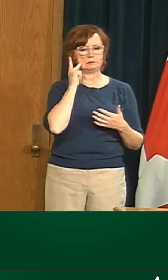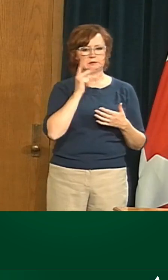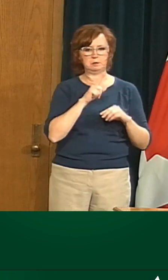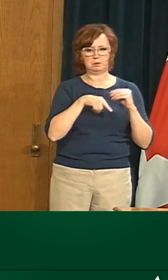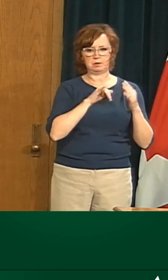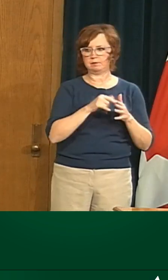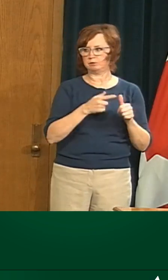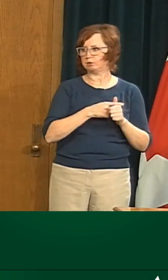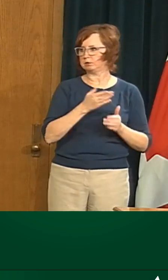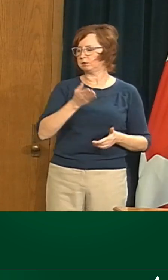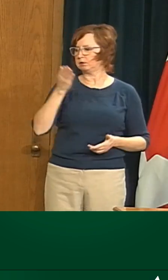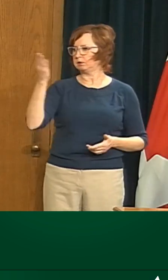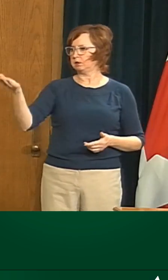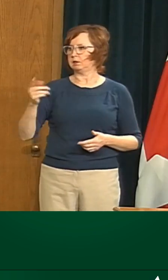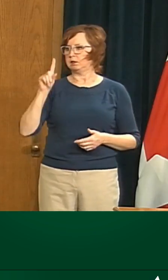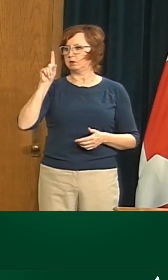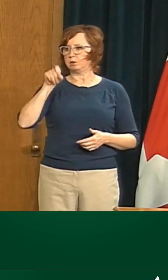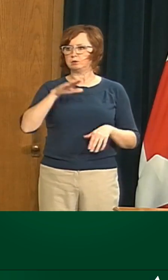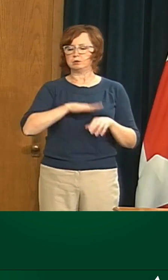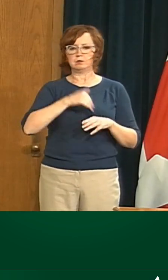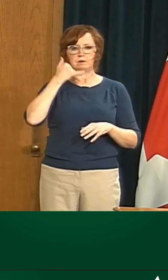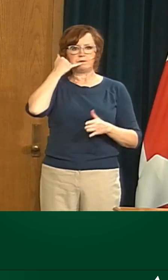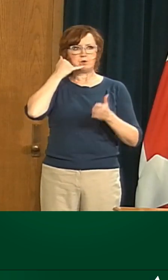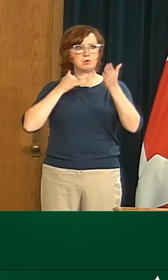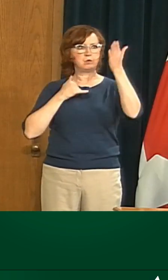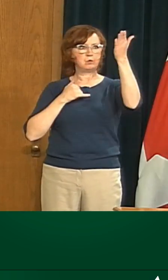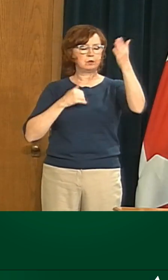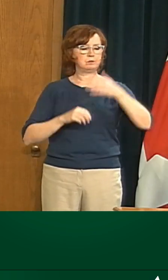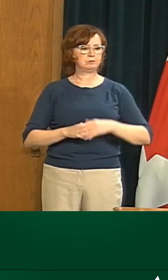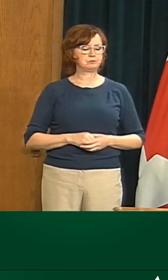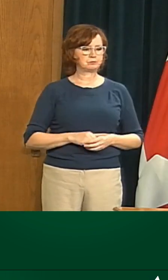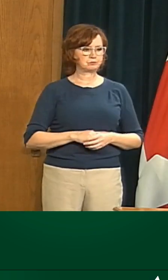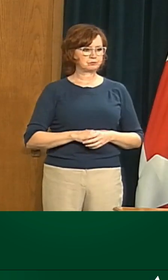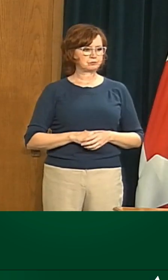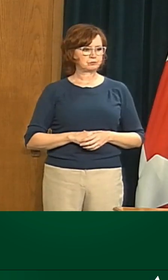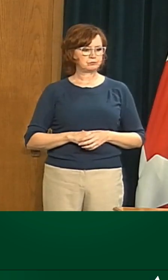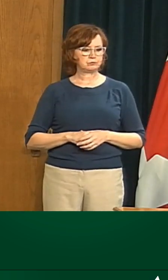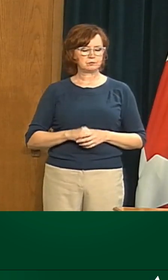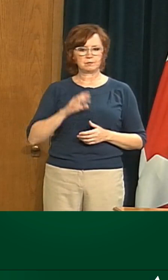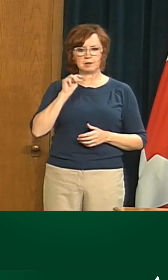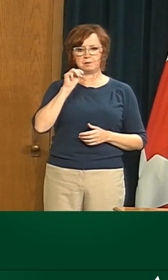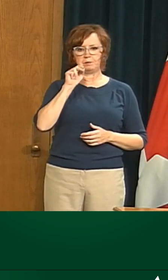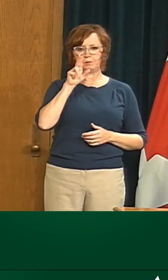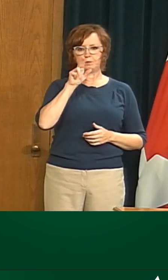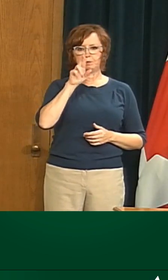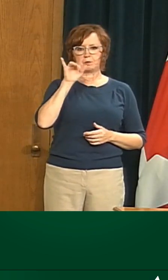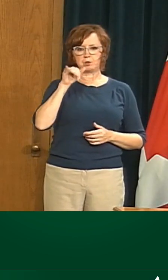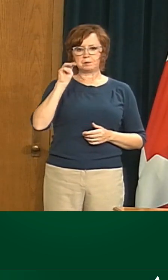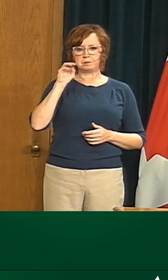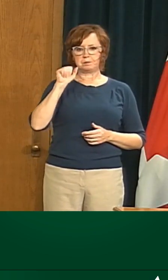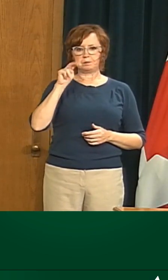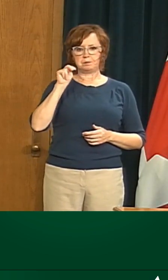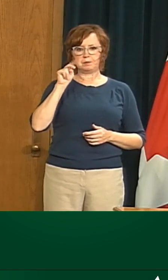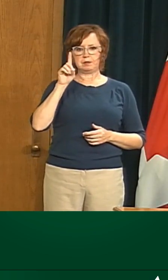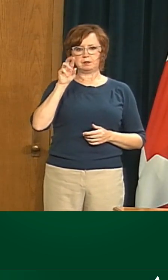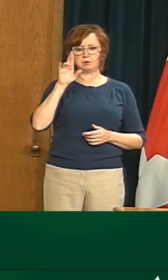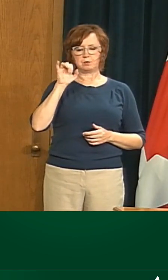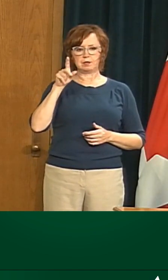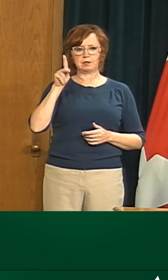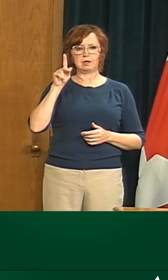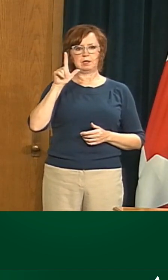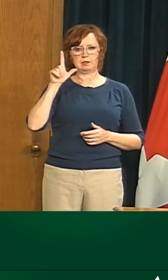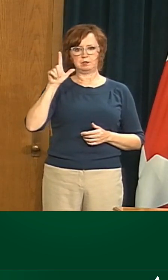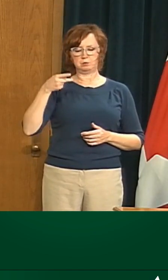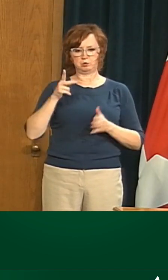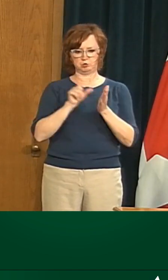province. We'll take our first question from the phone line. Operator? We have Murray Mandrick with the Leader Post. Good morning,